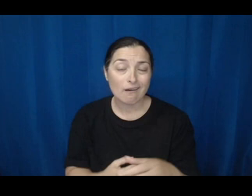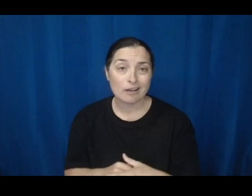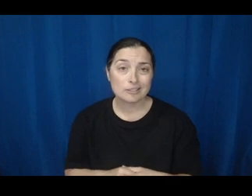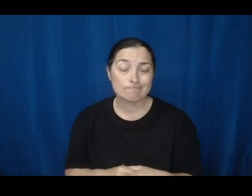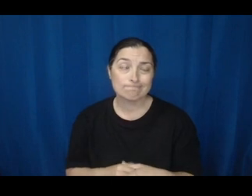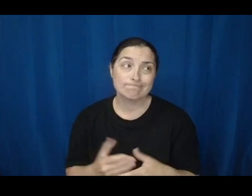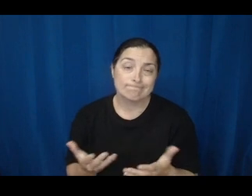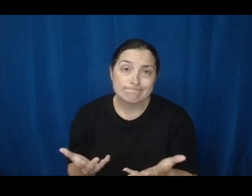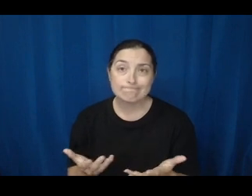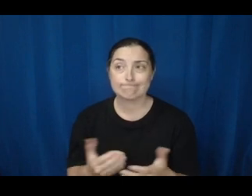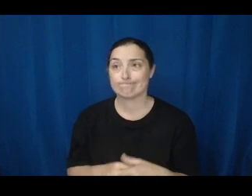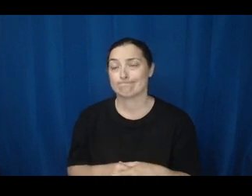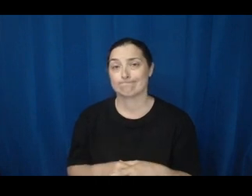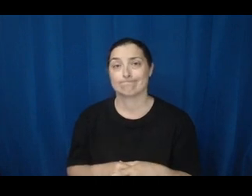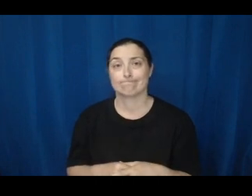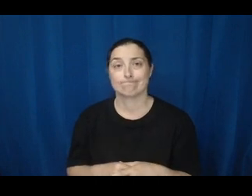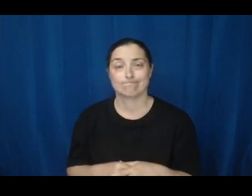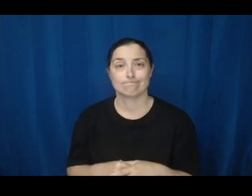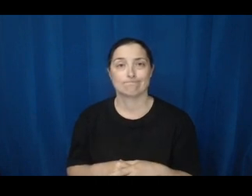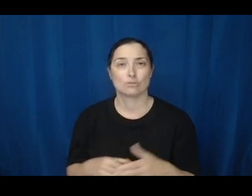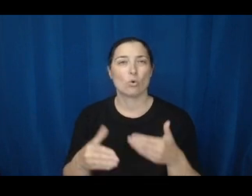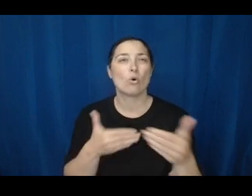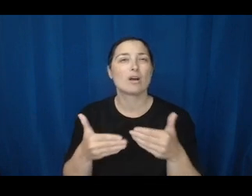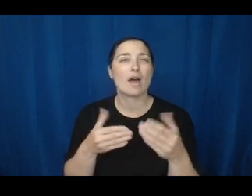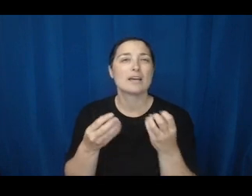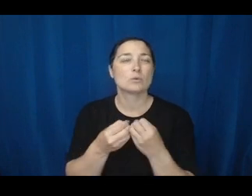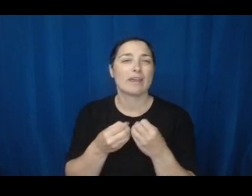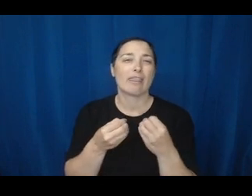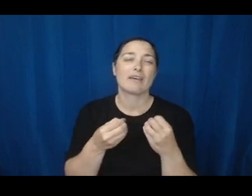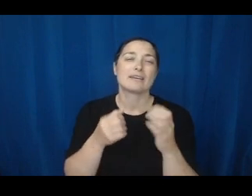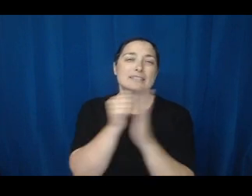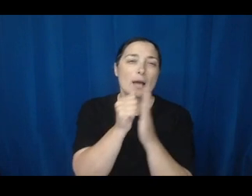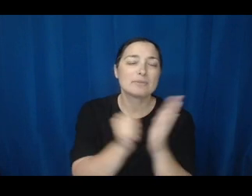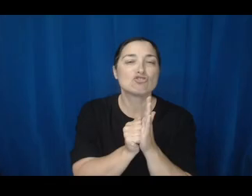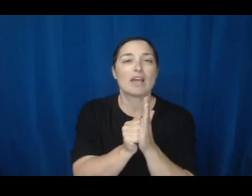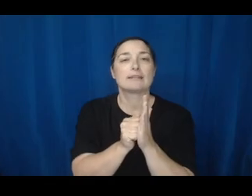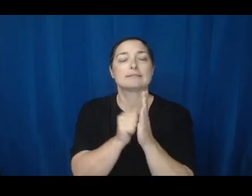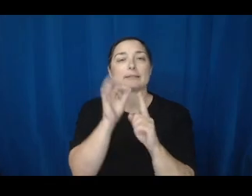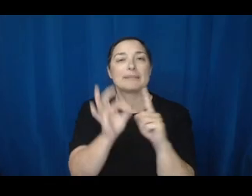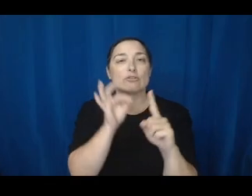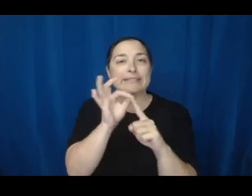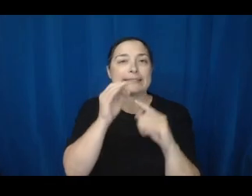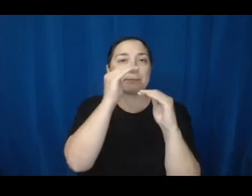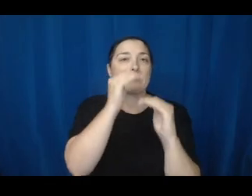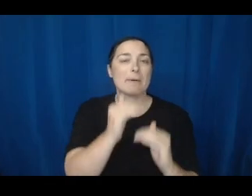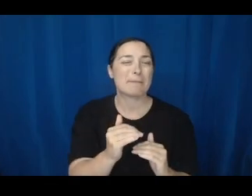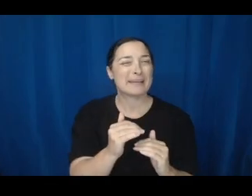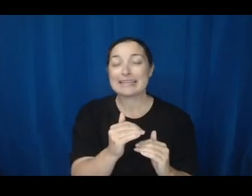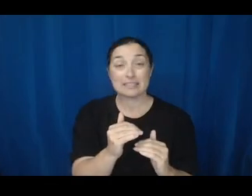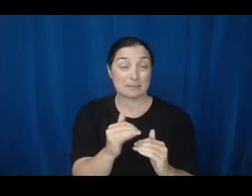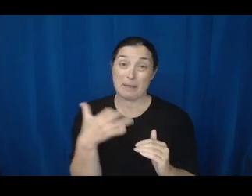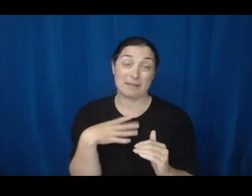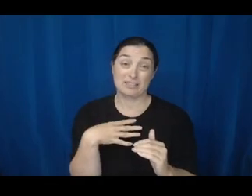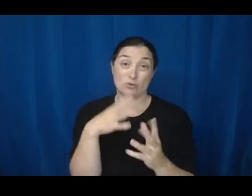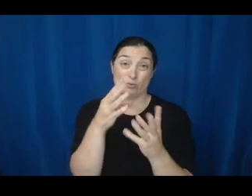and everything is organized based on subjects and year groups and those things. We need to leave that behind. And the good thing here in Australia is that